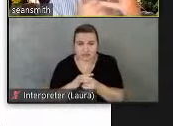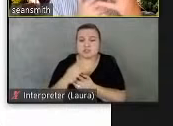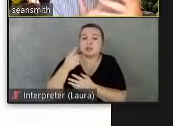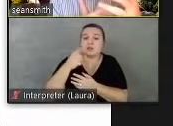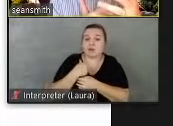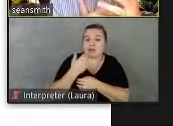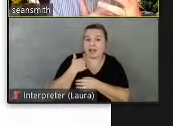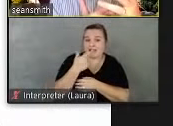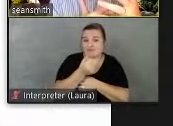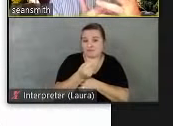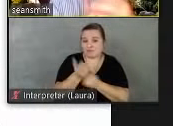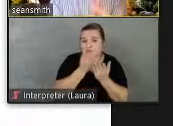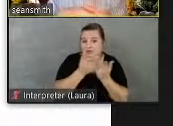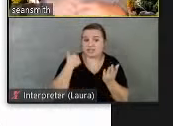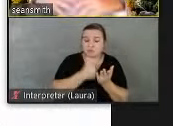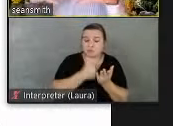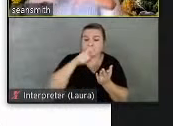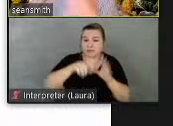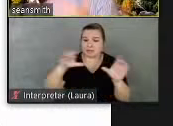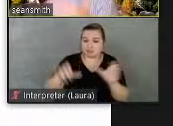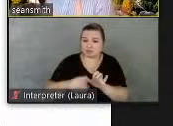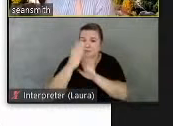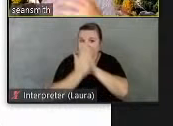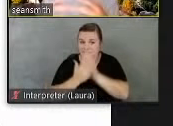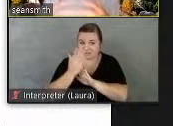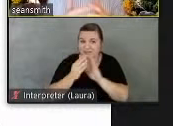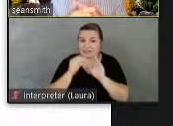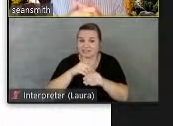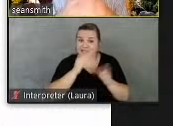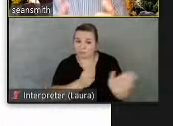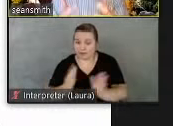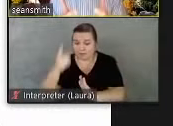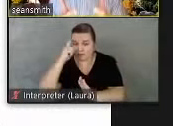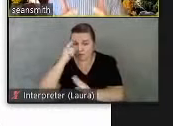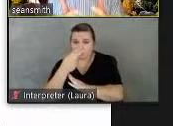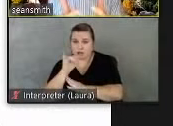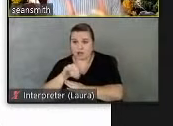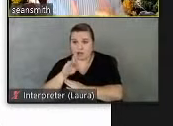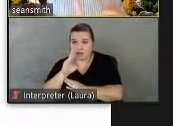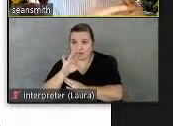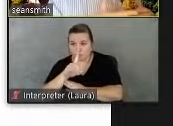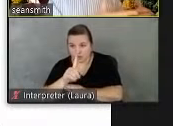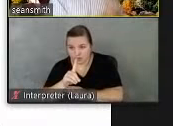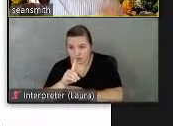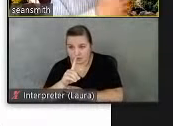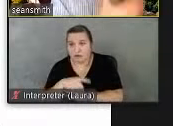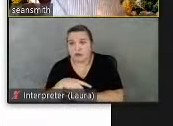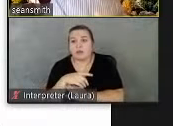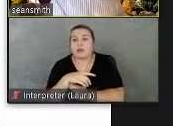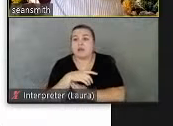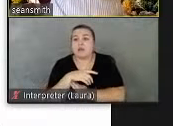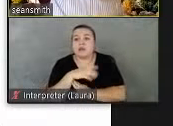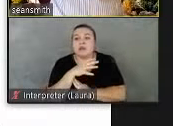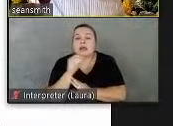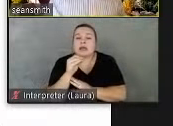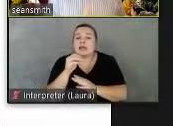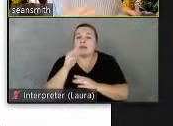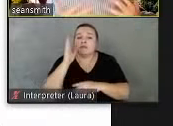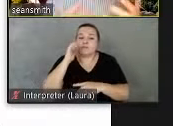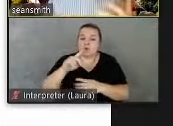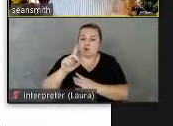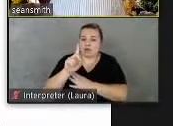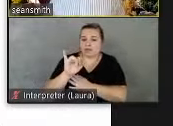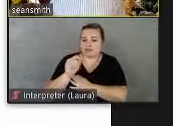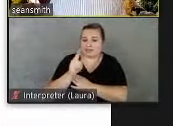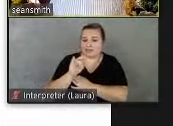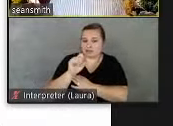to do face-to-face in preparation for our hybrid, or we have these things we need to do in preparation for that digital learning. So what are we